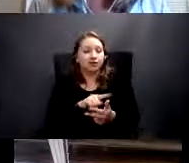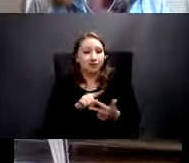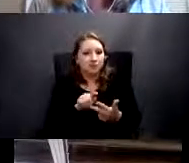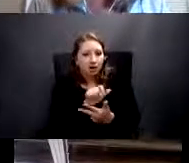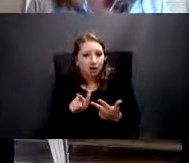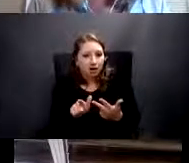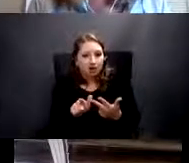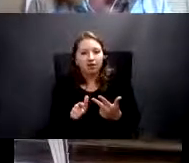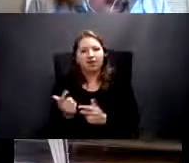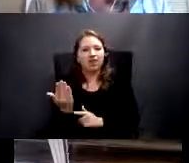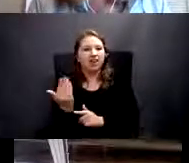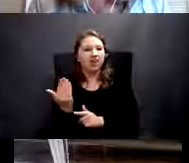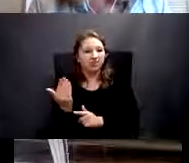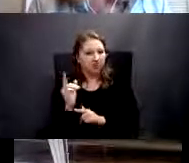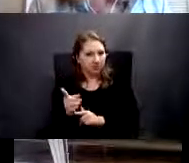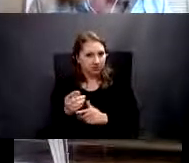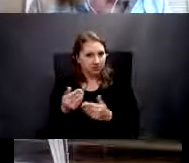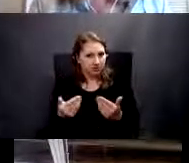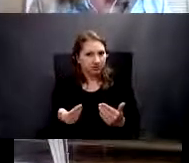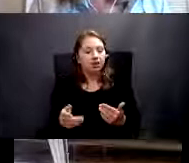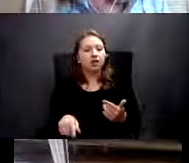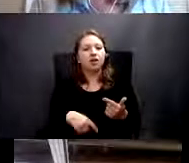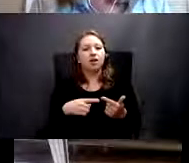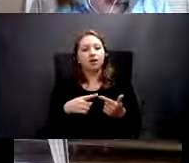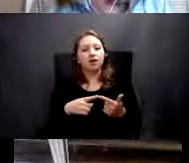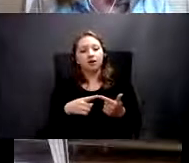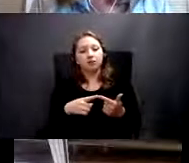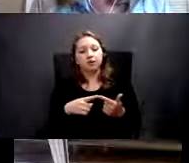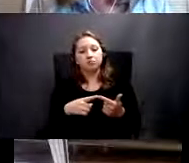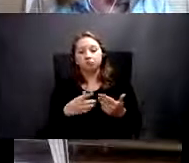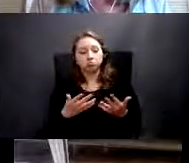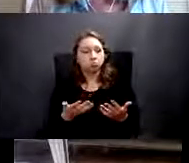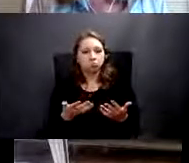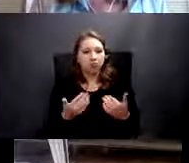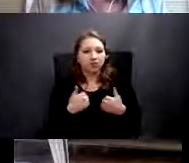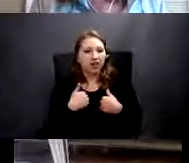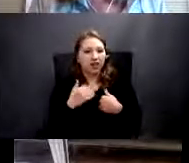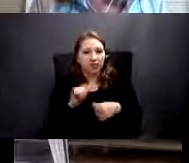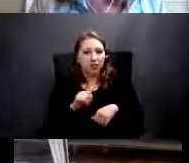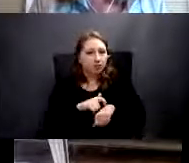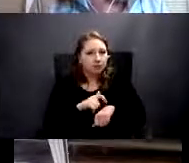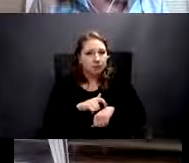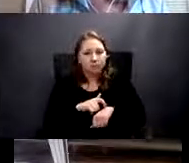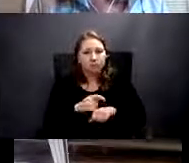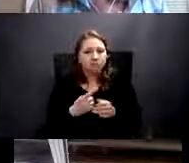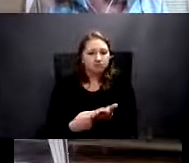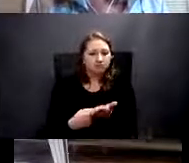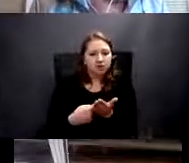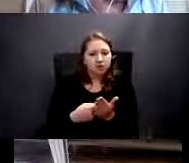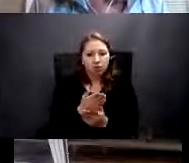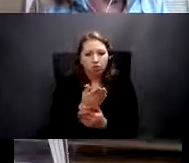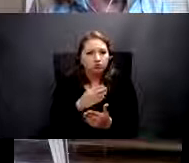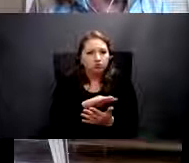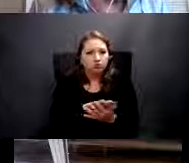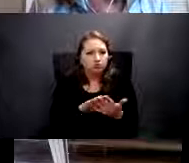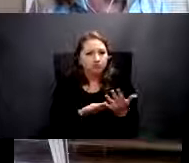15 minutes, and you will just have the opportunity to kind of talk about what would it mean for